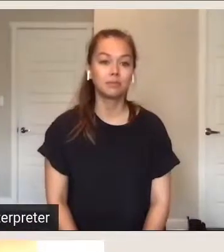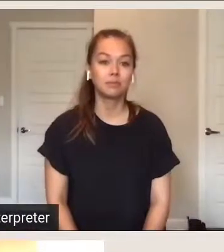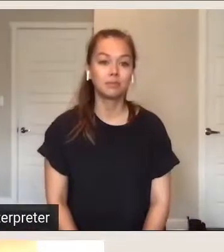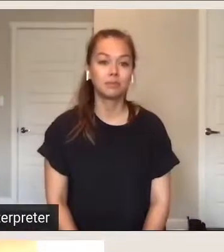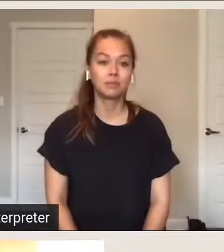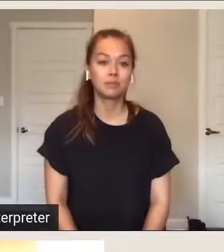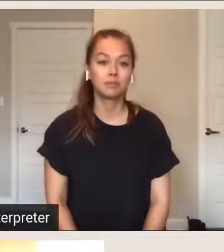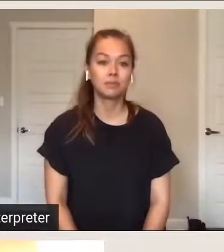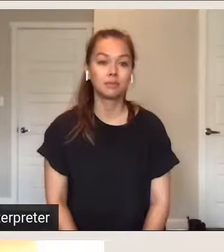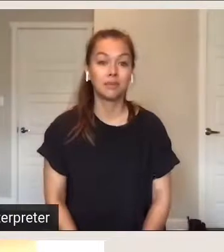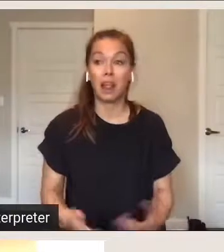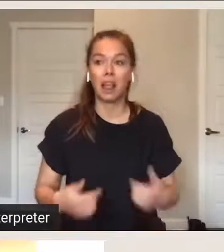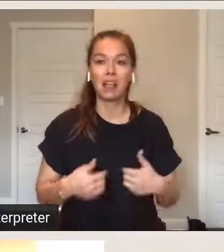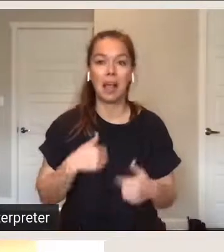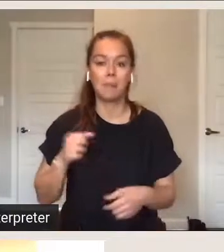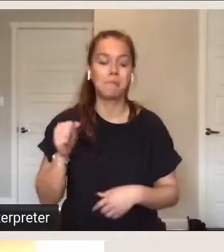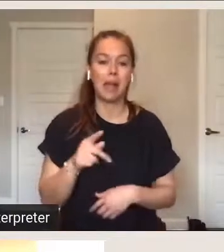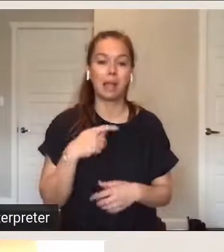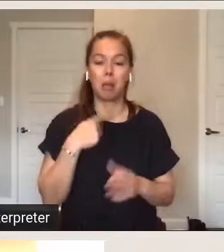And I'm back. Hi,